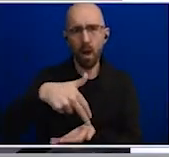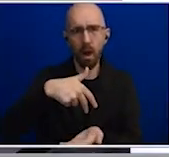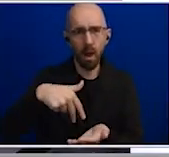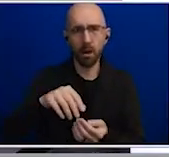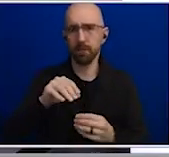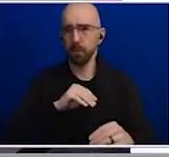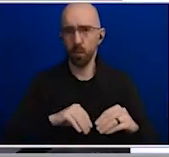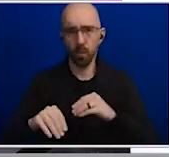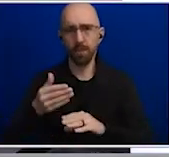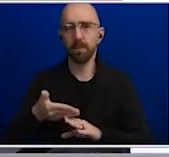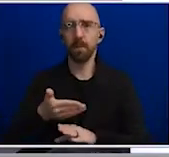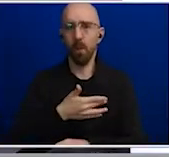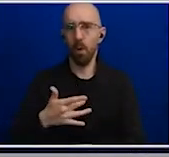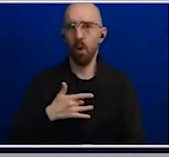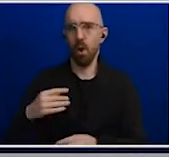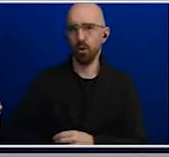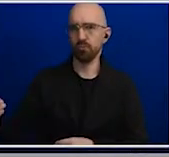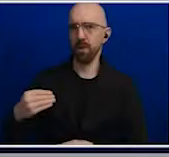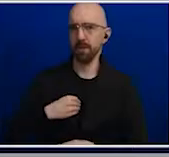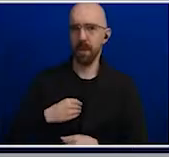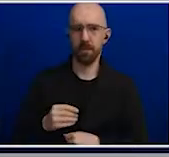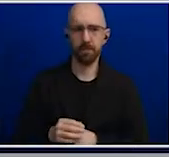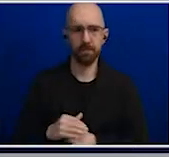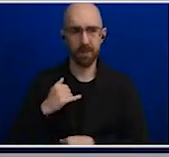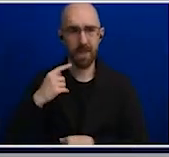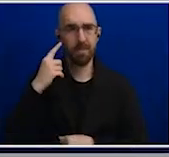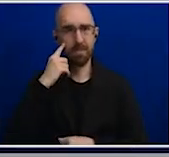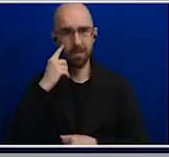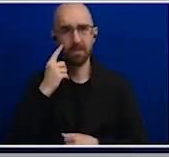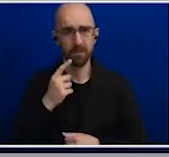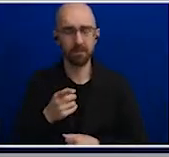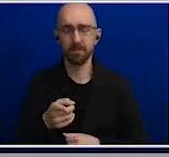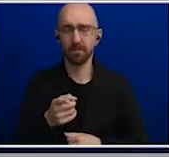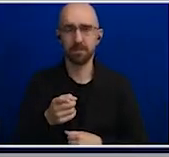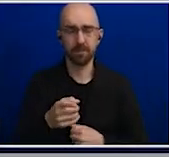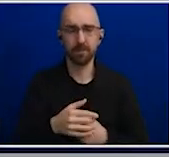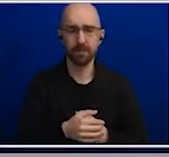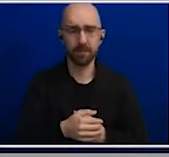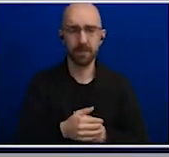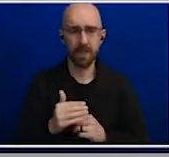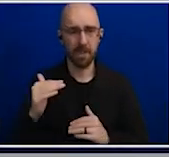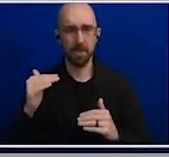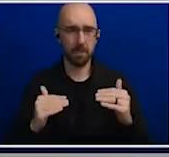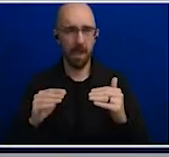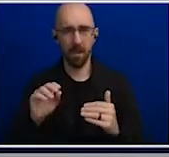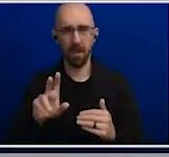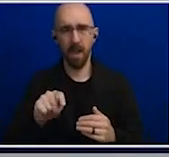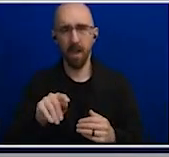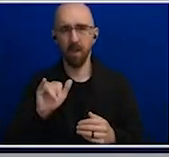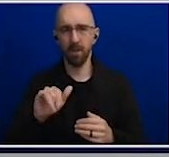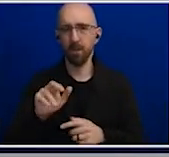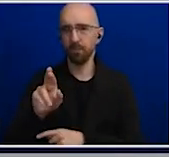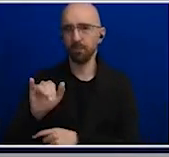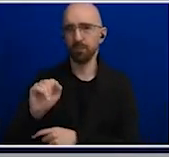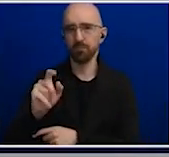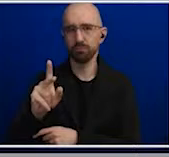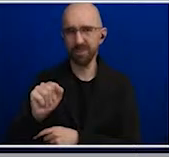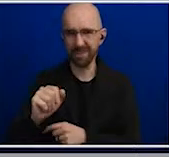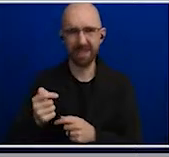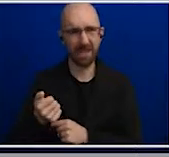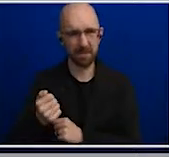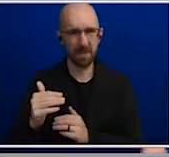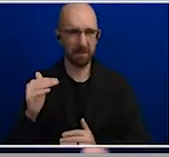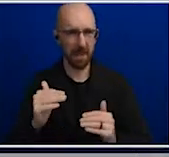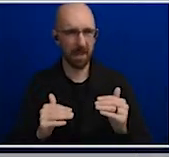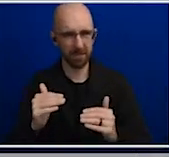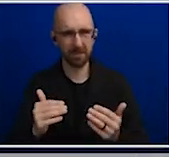heart transplant? I think it balances out those risks a little bit. If